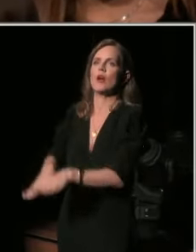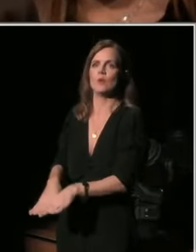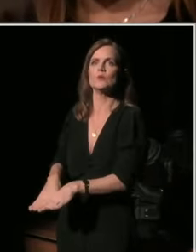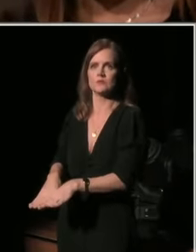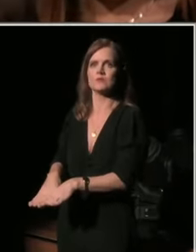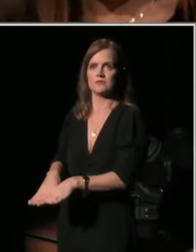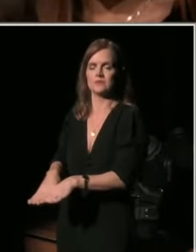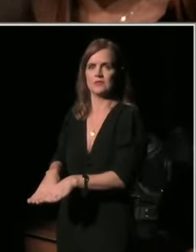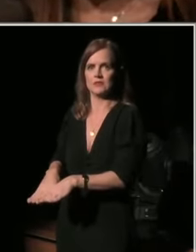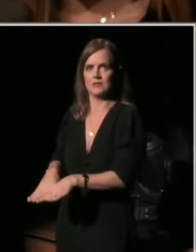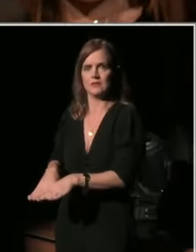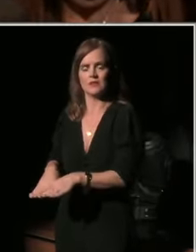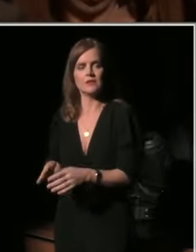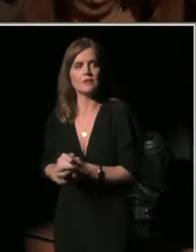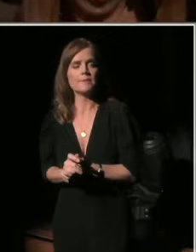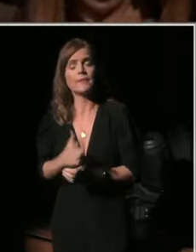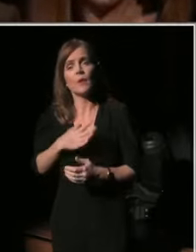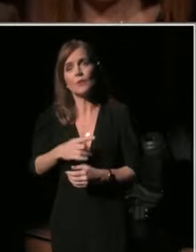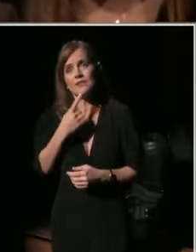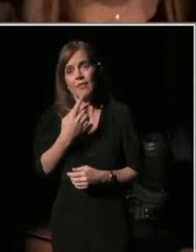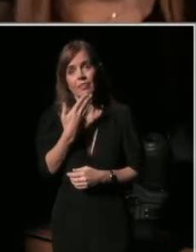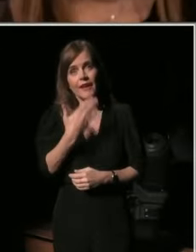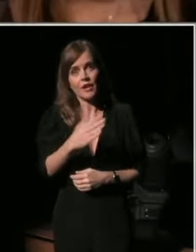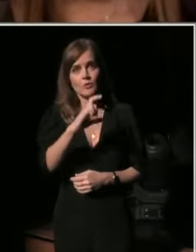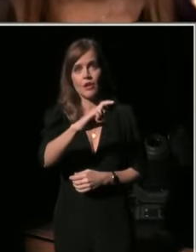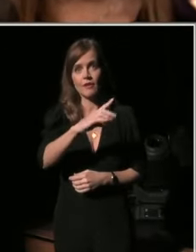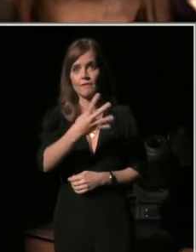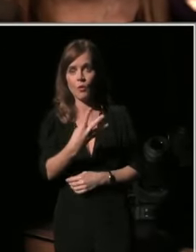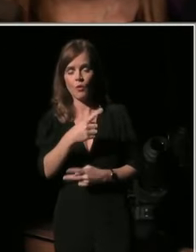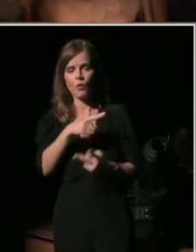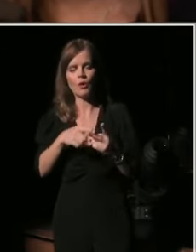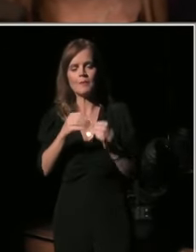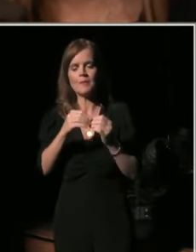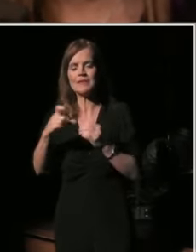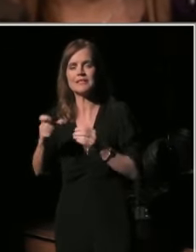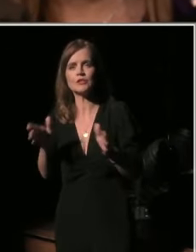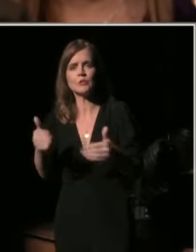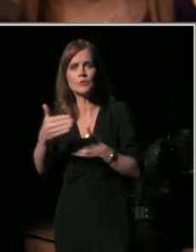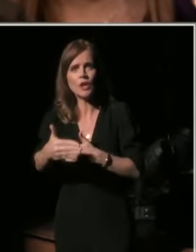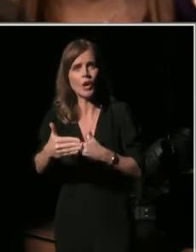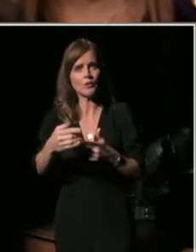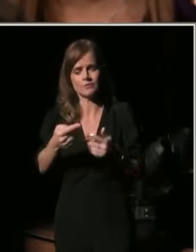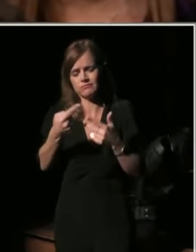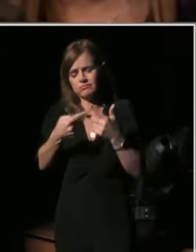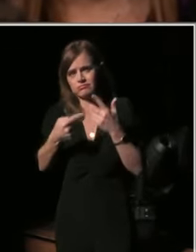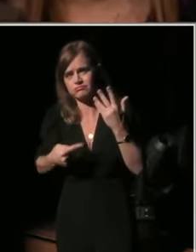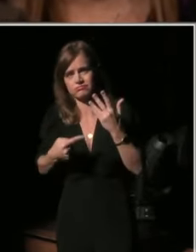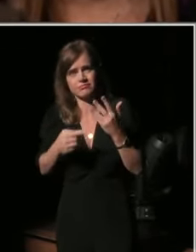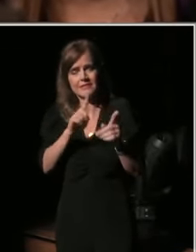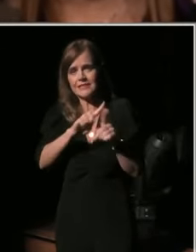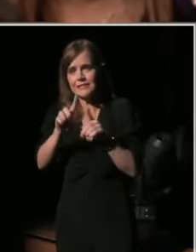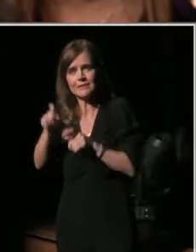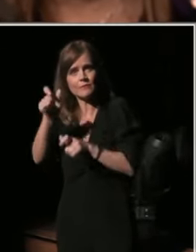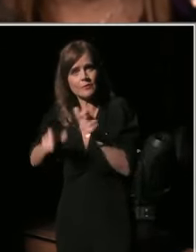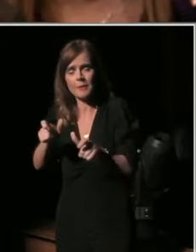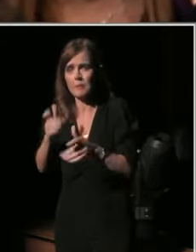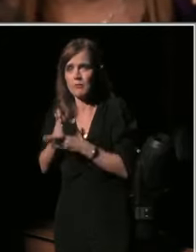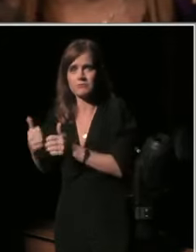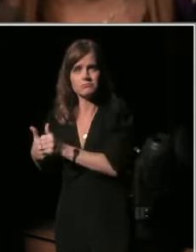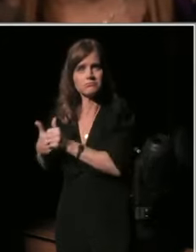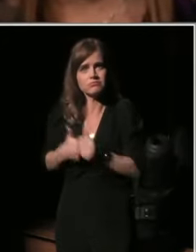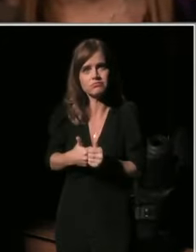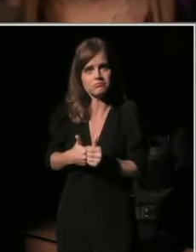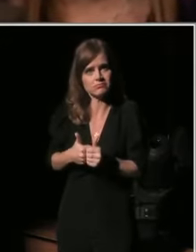And as well as obviously saying thank you to Channel 4, to BBC Studios, to Shaminda Nahal and Amy Flanagan, who are also really important to this